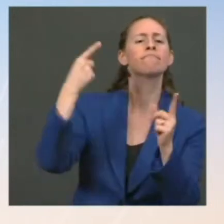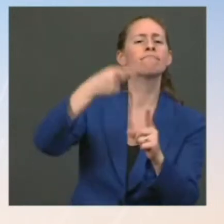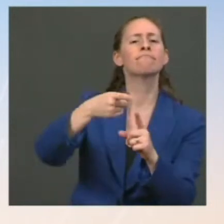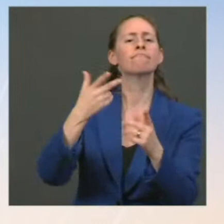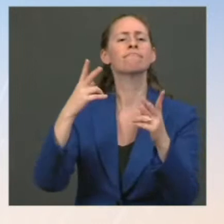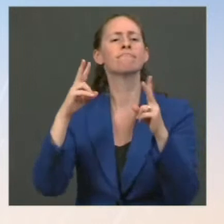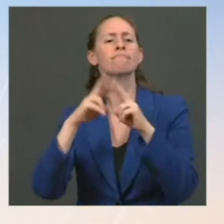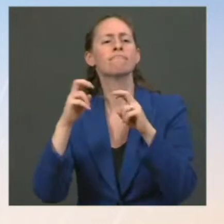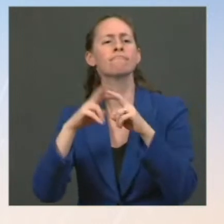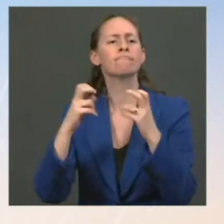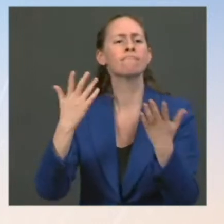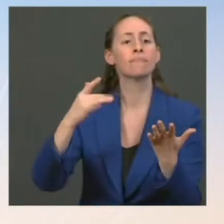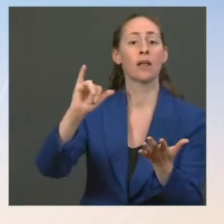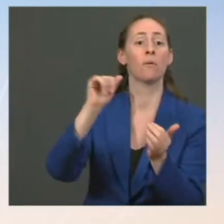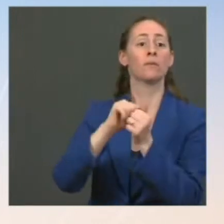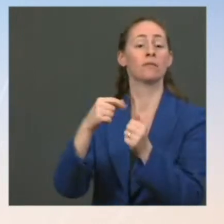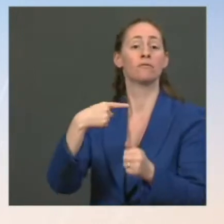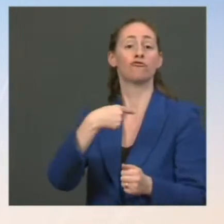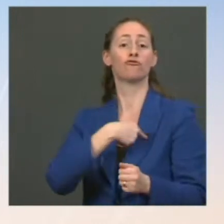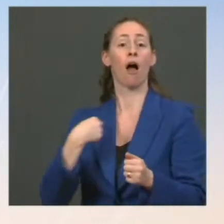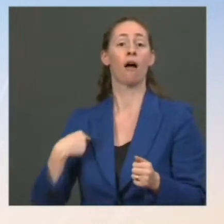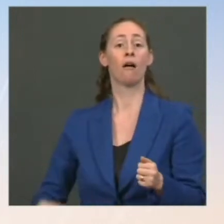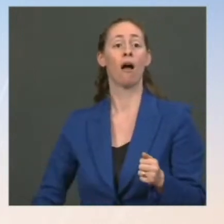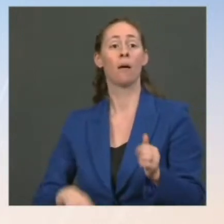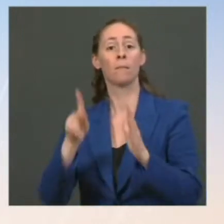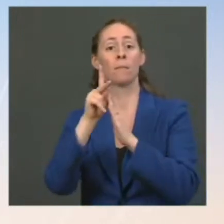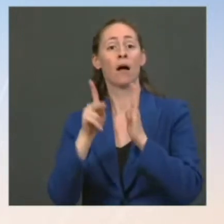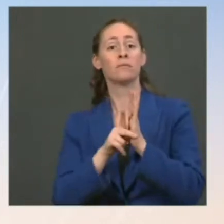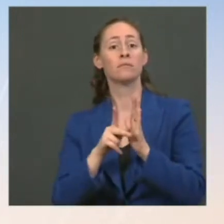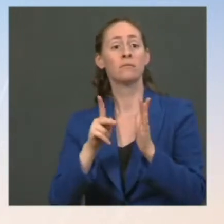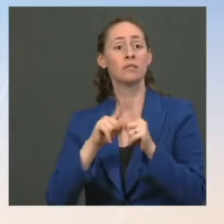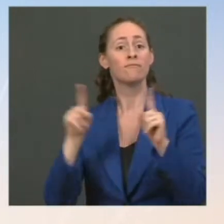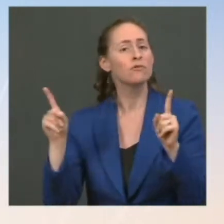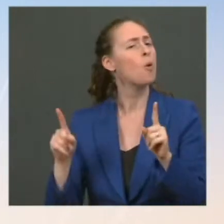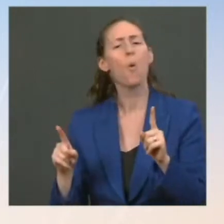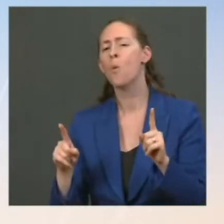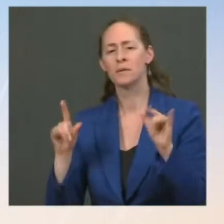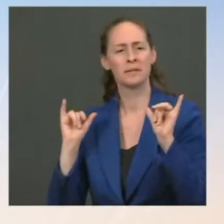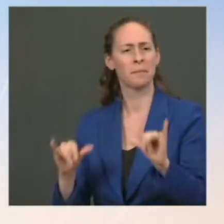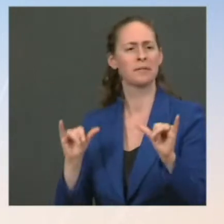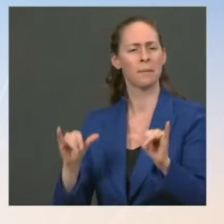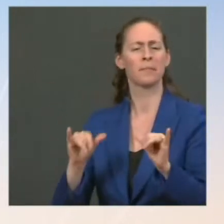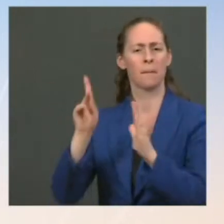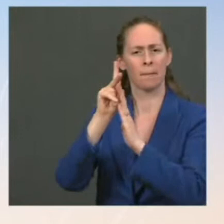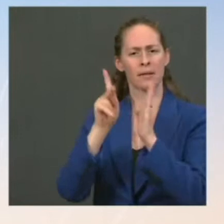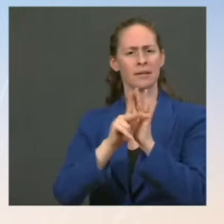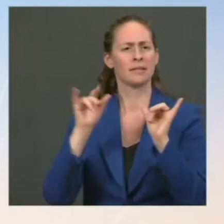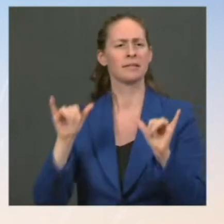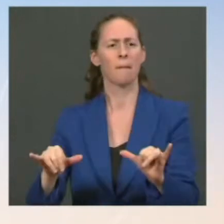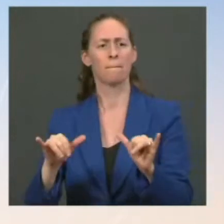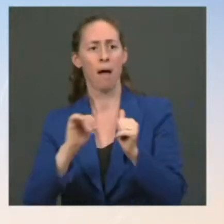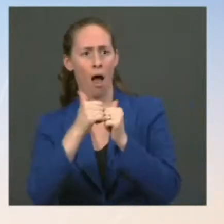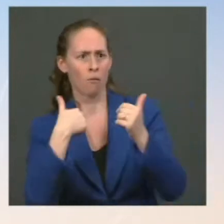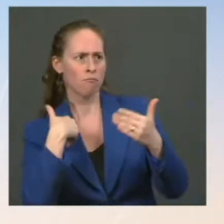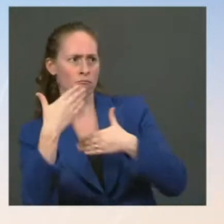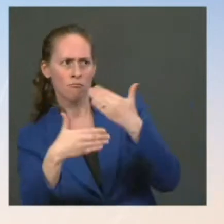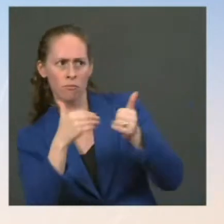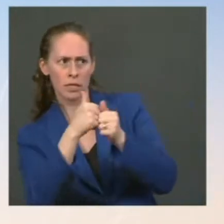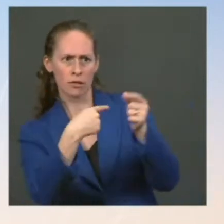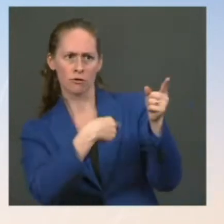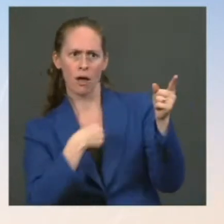China policy. That is absolutely not the case. This was a legal decision. Our policy and our approach to policy, our intention